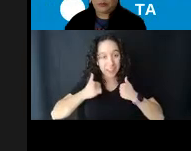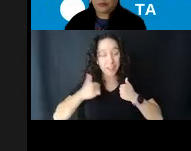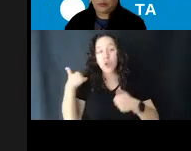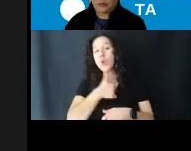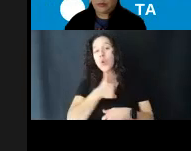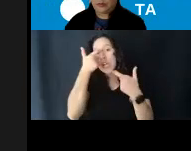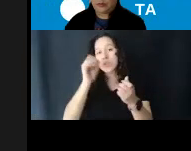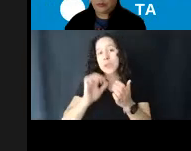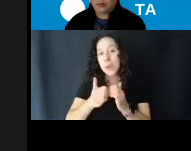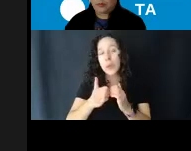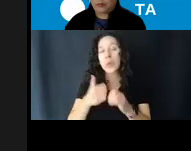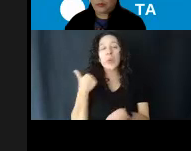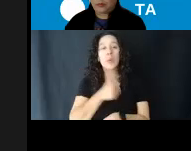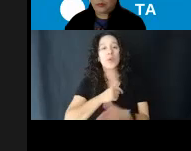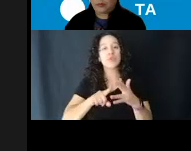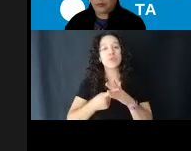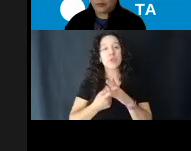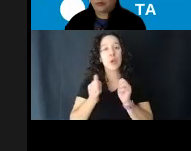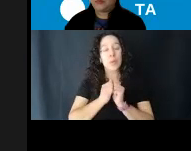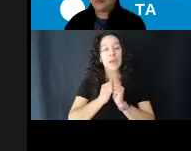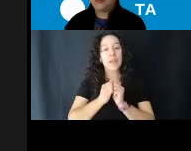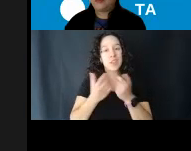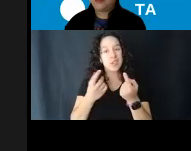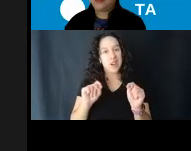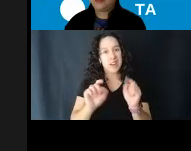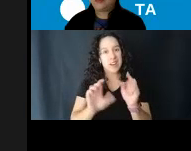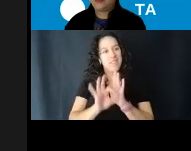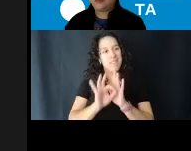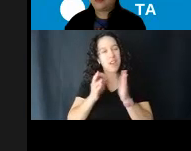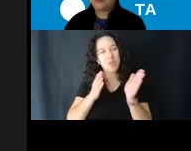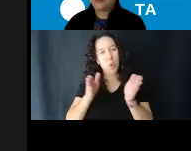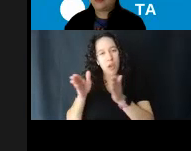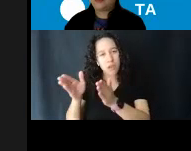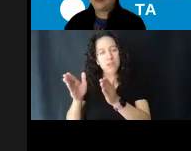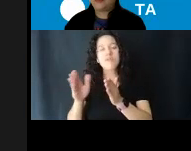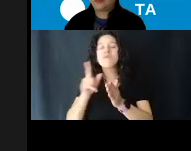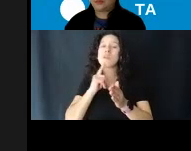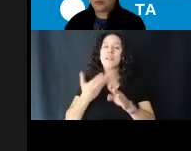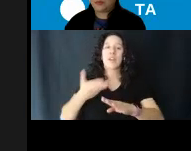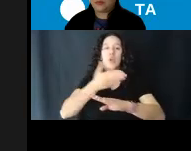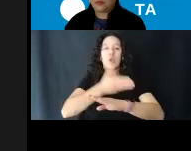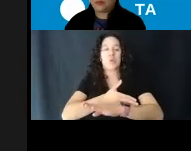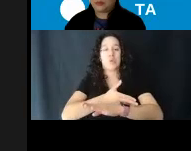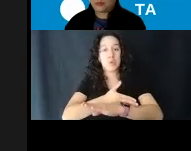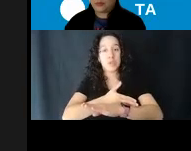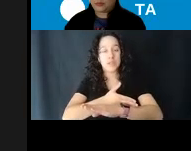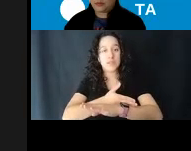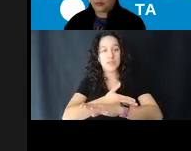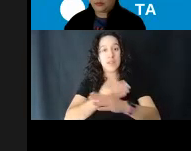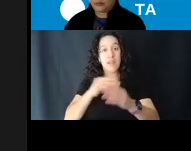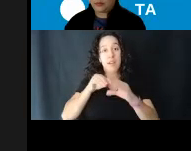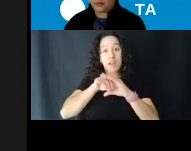is really, we started with trying to find ways to increase access to trauma-informed mental health care.